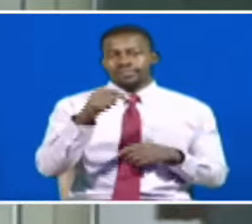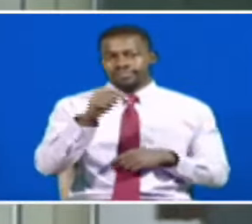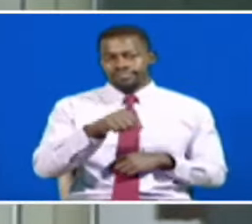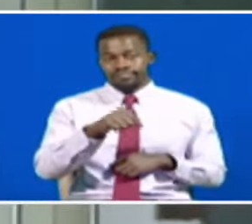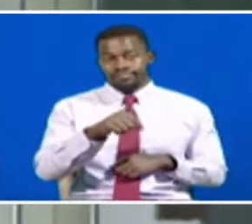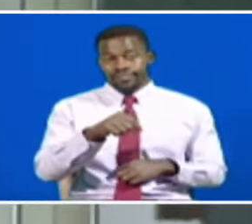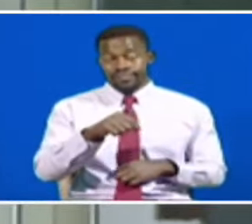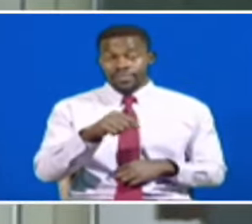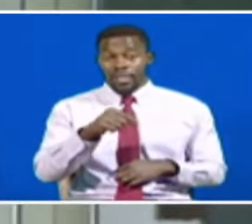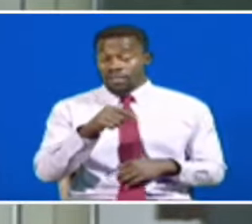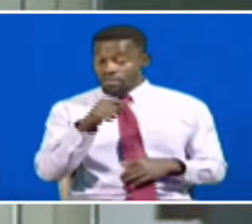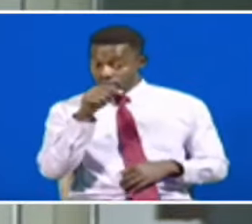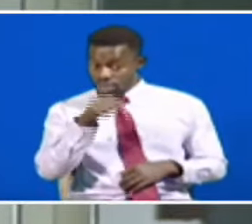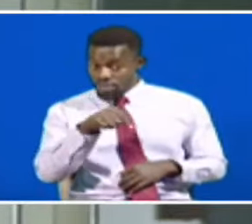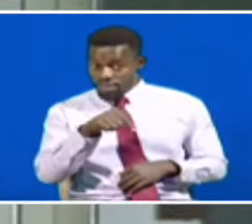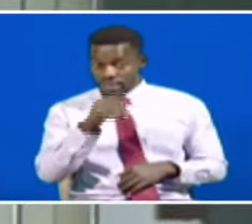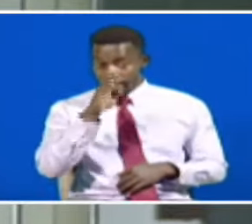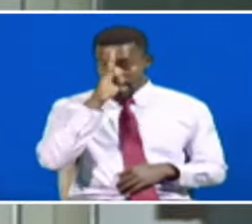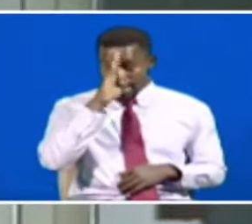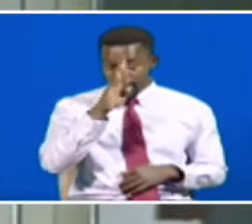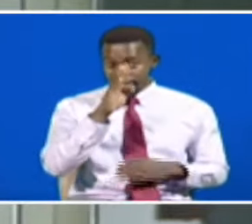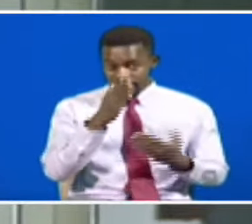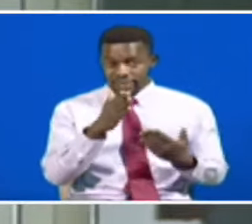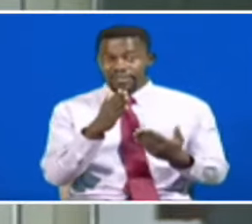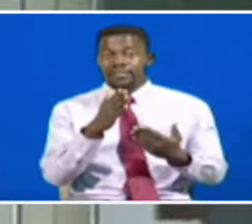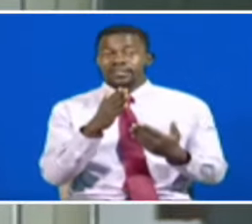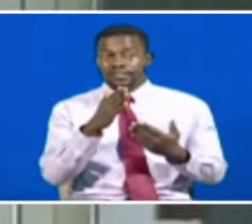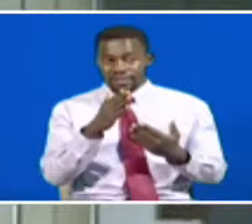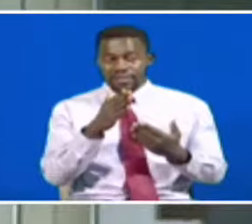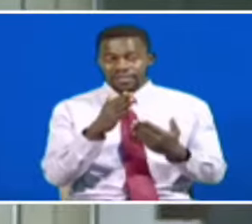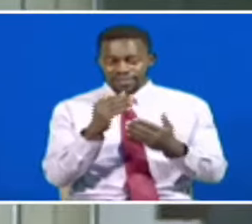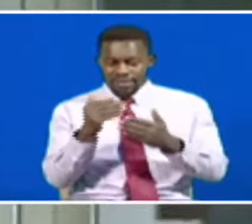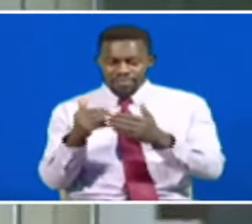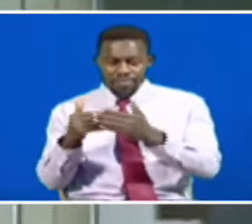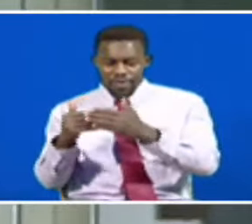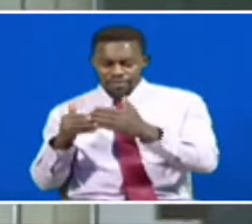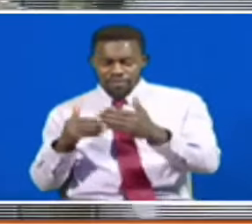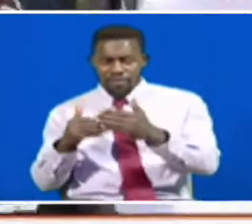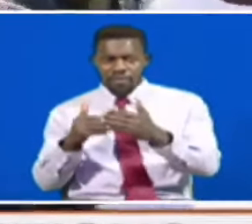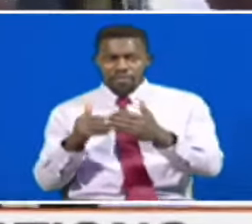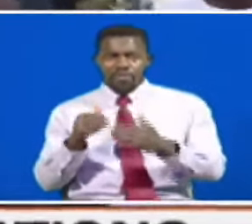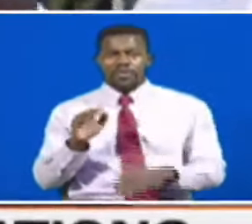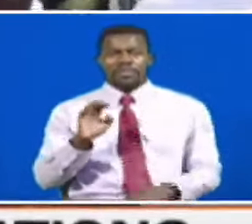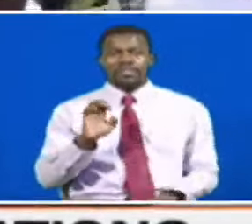movable feast that falls on the Sunday before Easter.